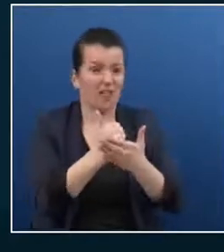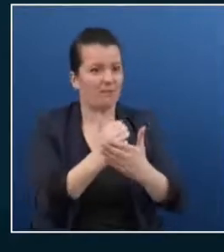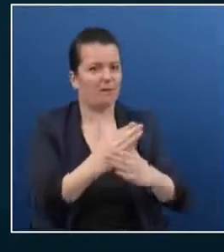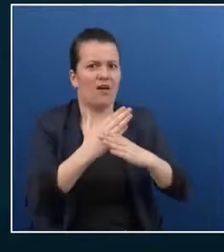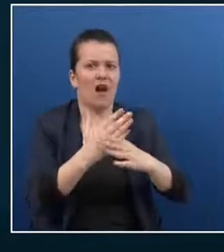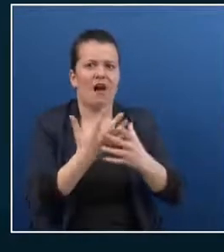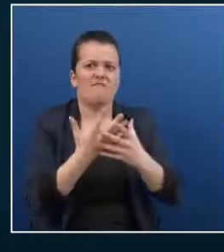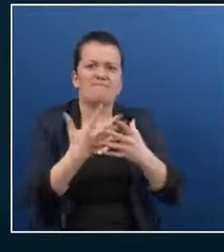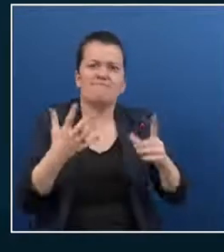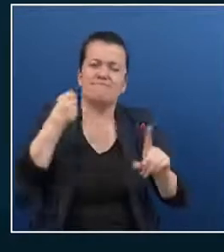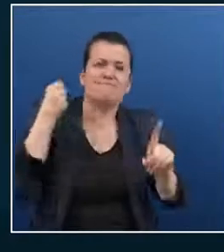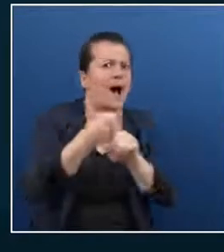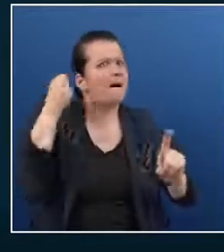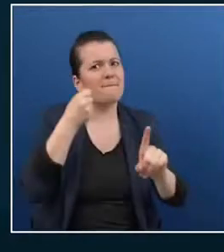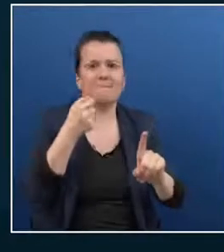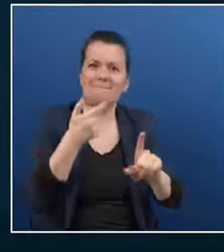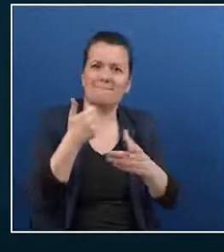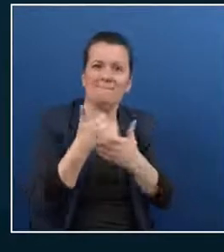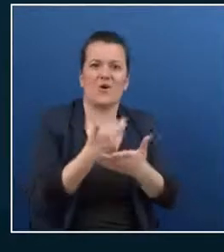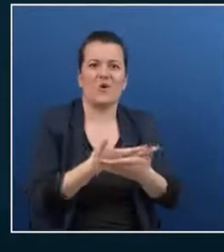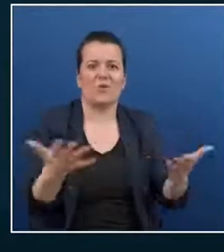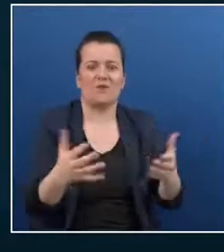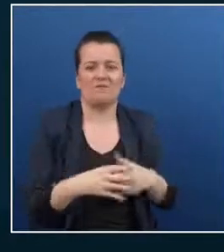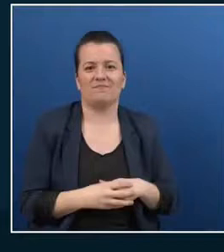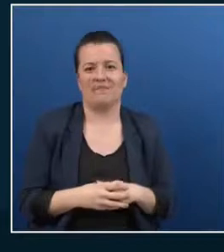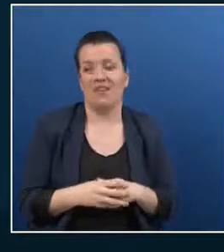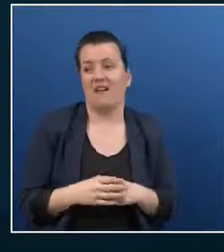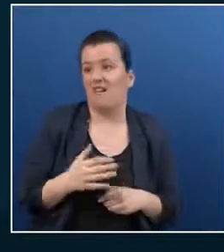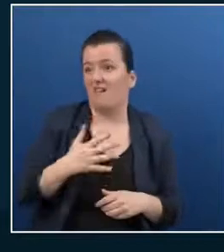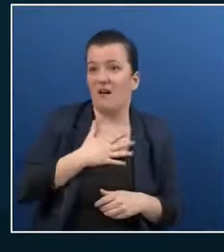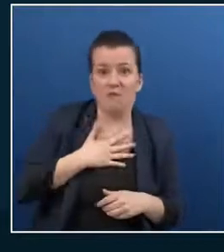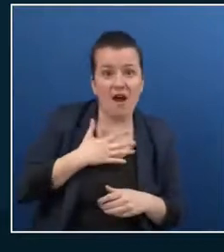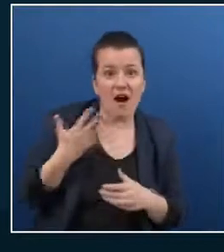basically the footprint that I have and the